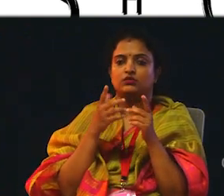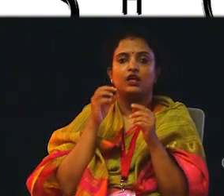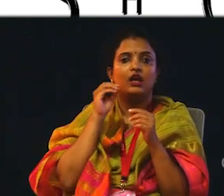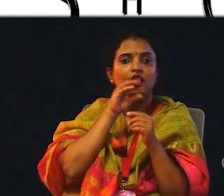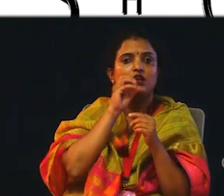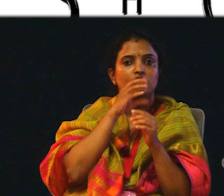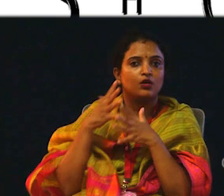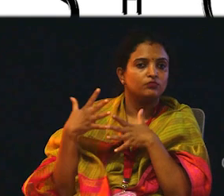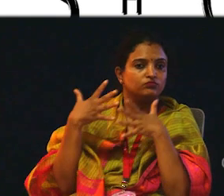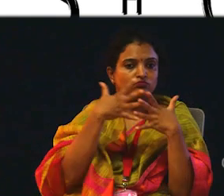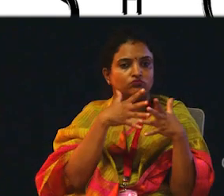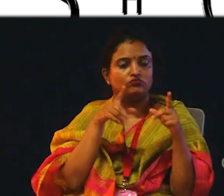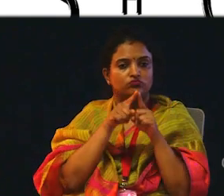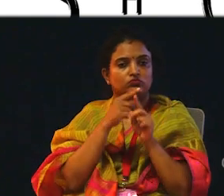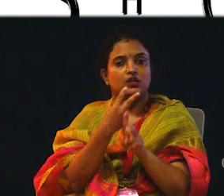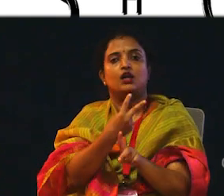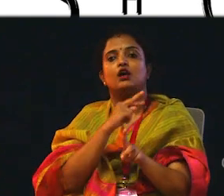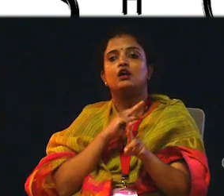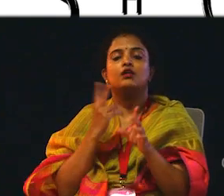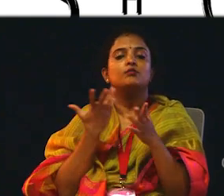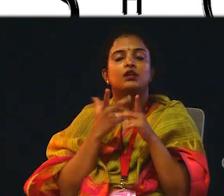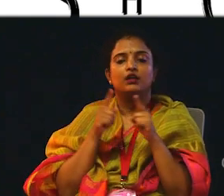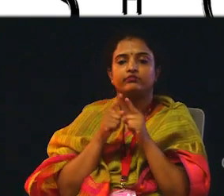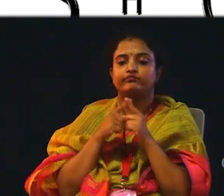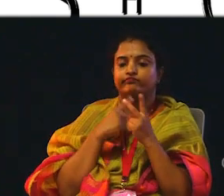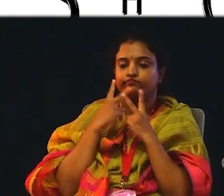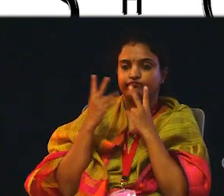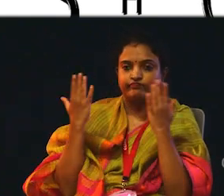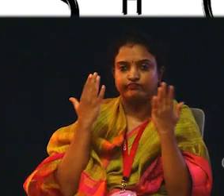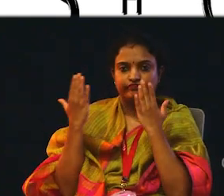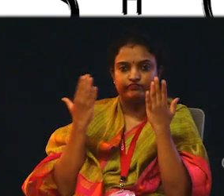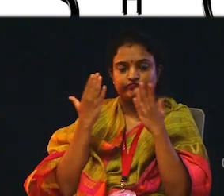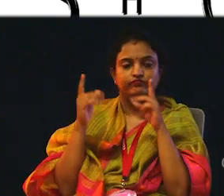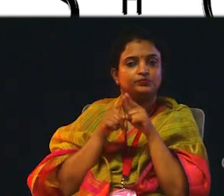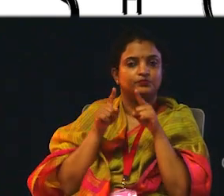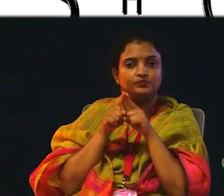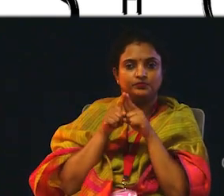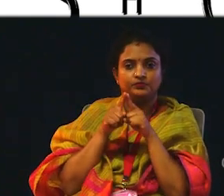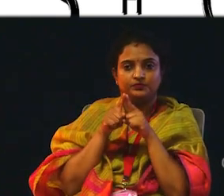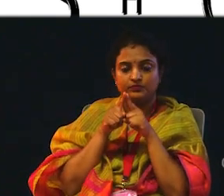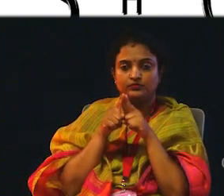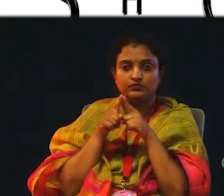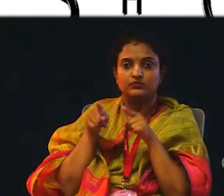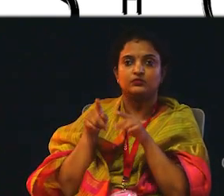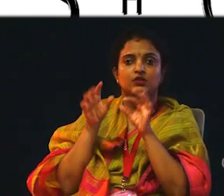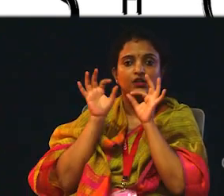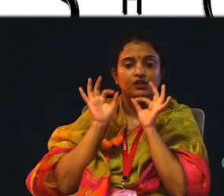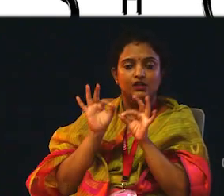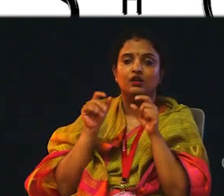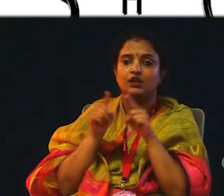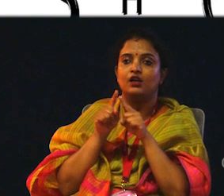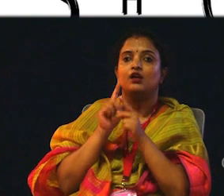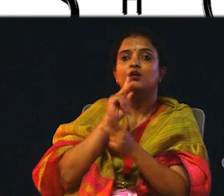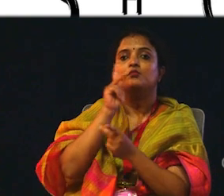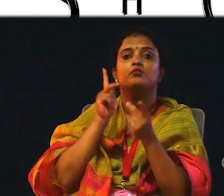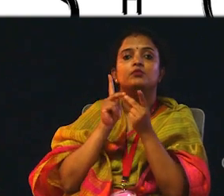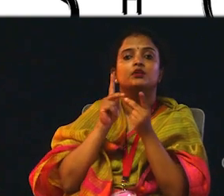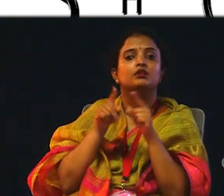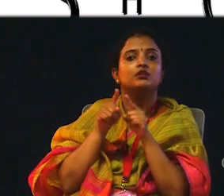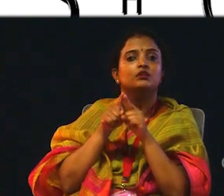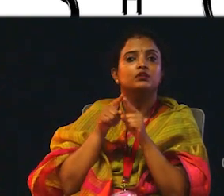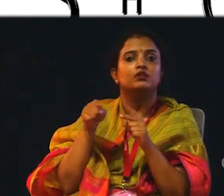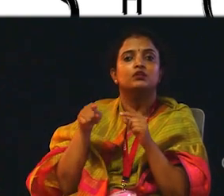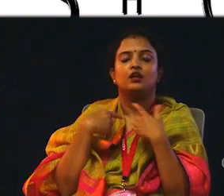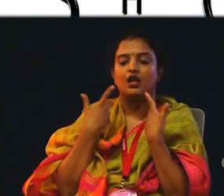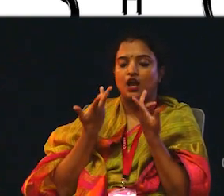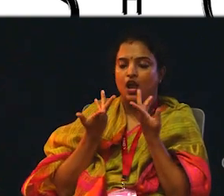information and responds to it. This is a truly dynamic model of learning